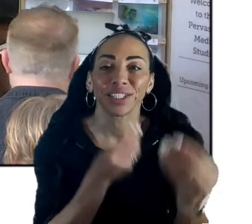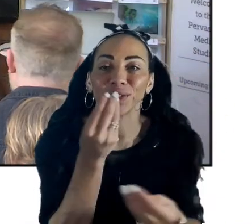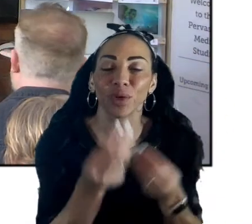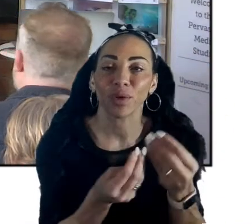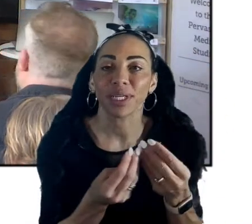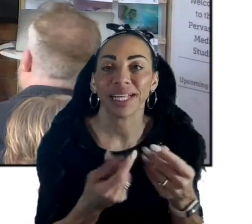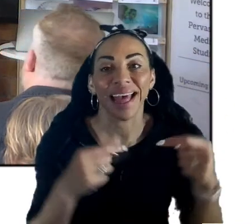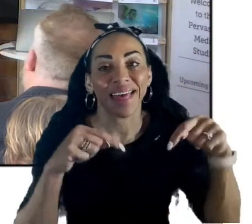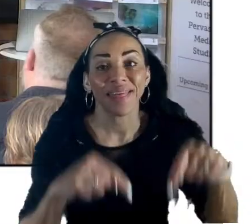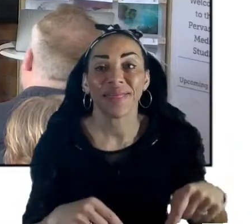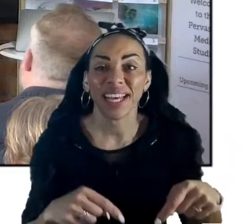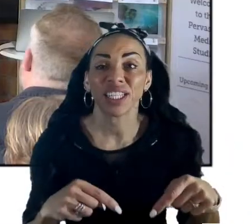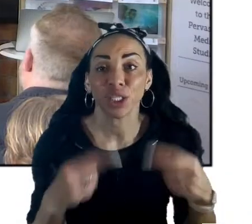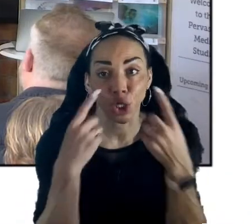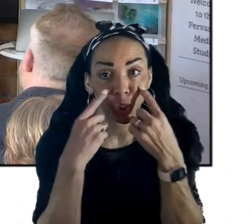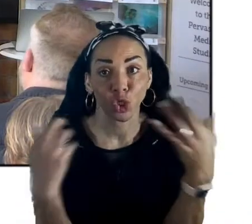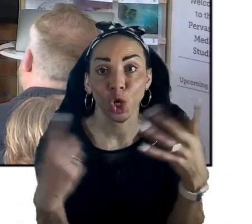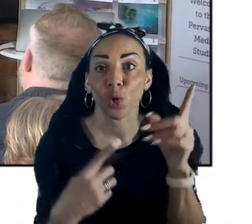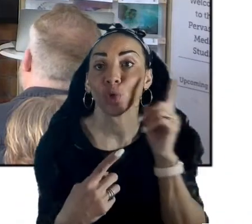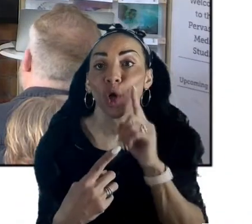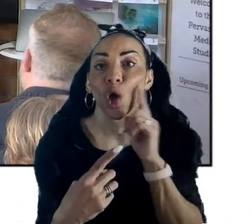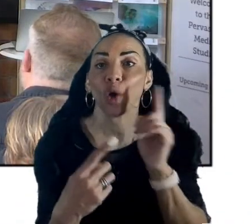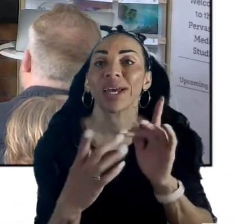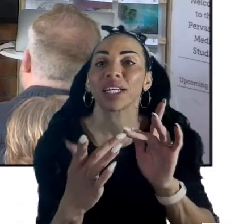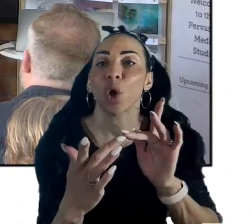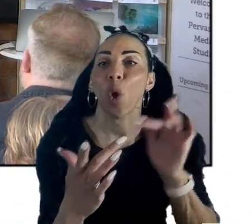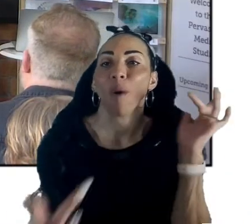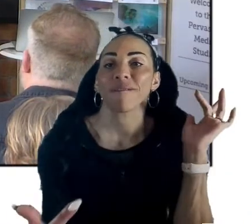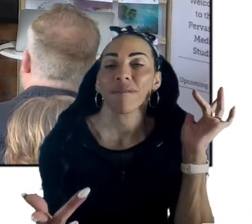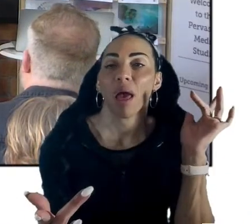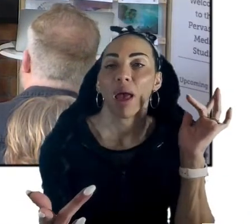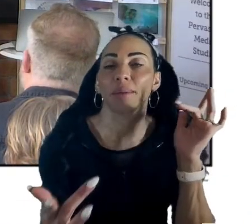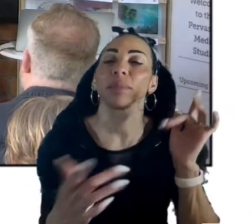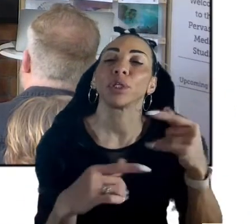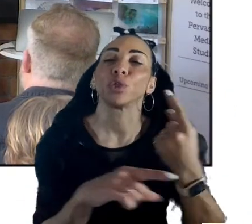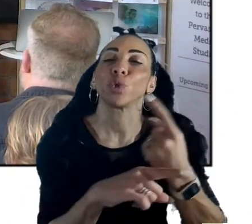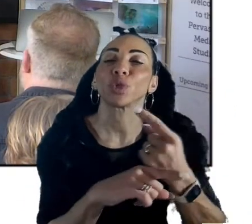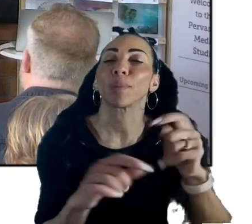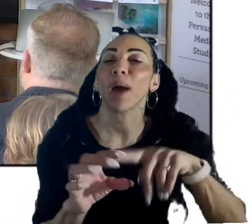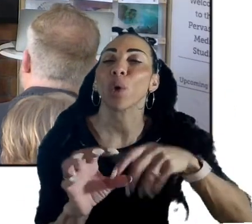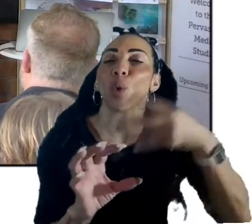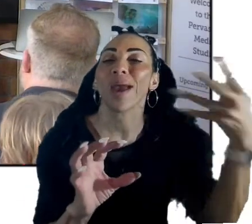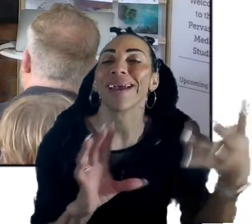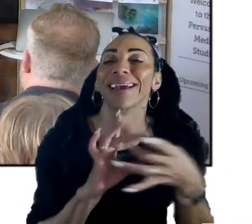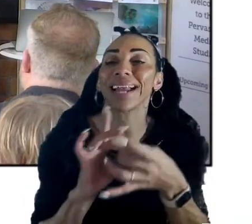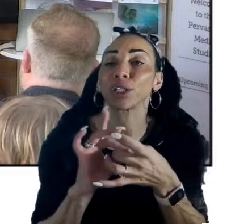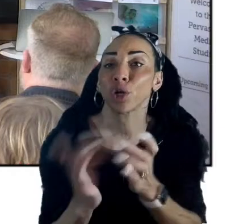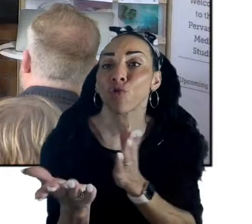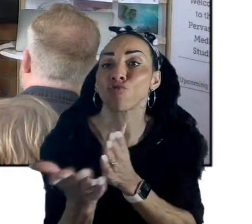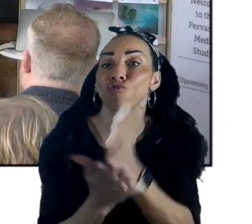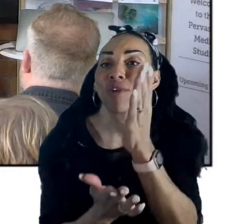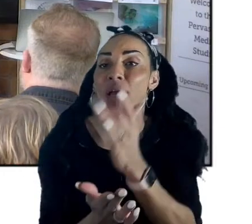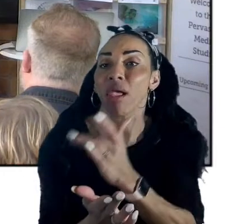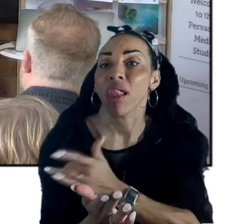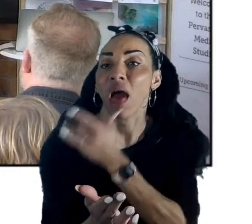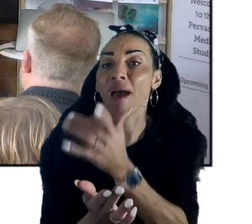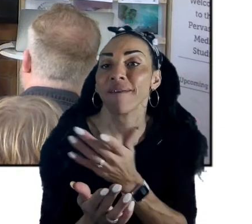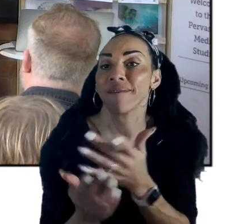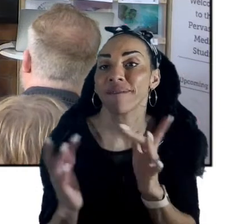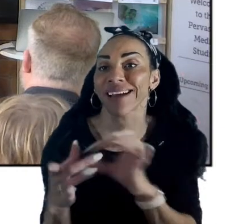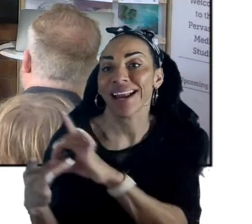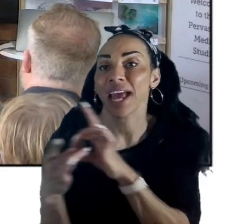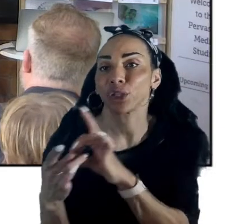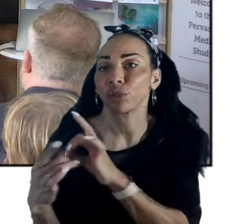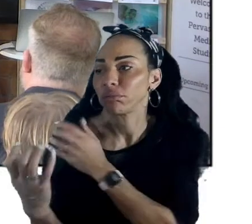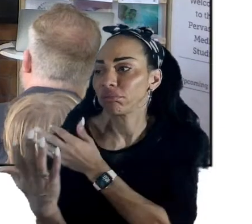own experiences of navigating queer connection from the pre-digital era of real-life encounters to the rise of online hookup culture. And